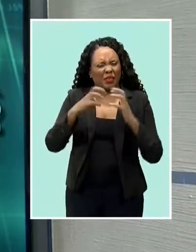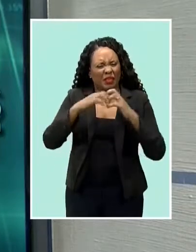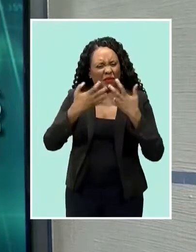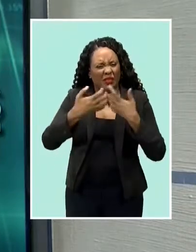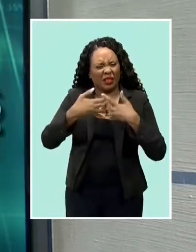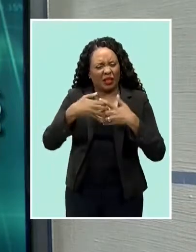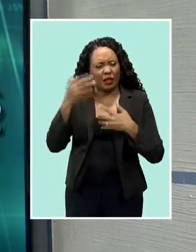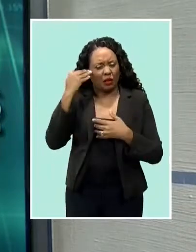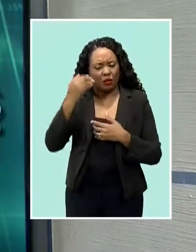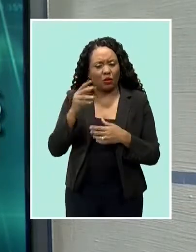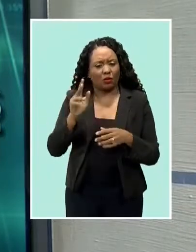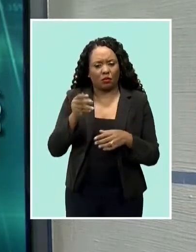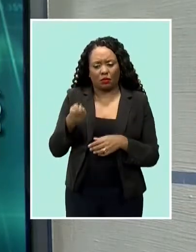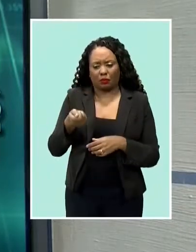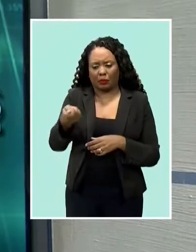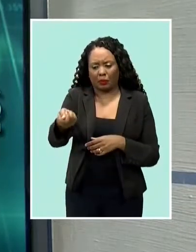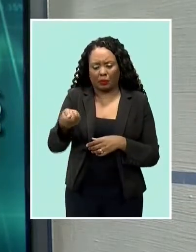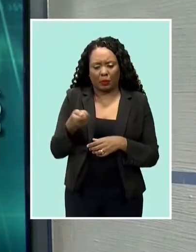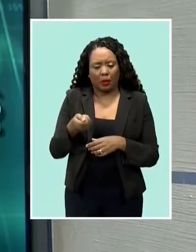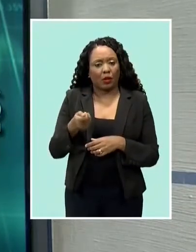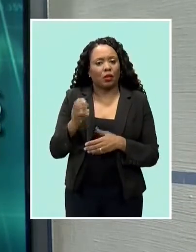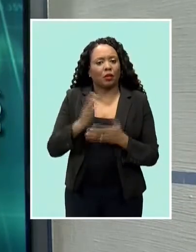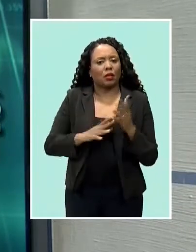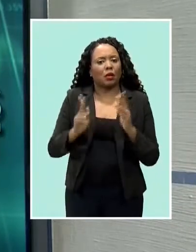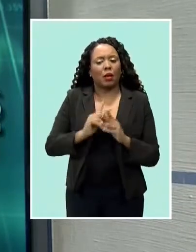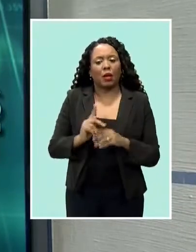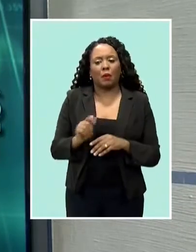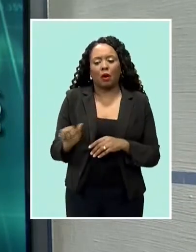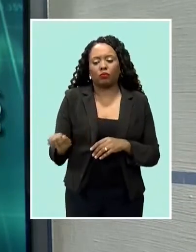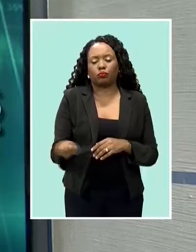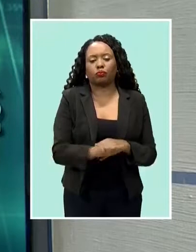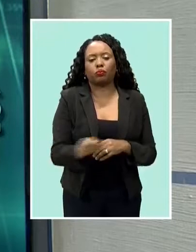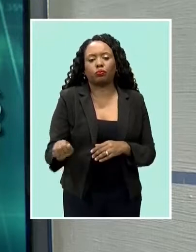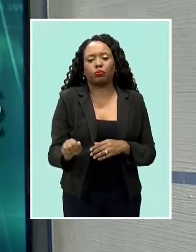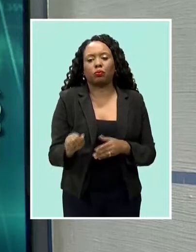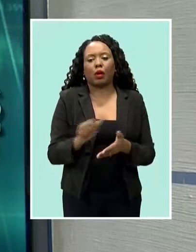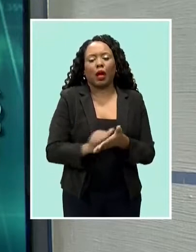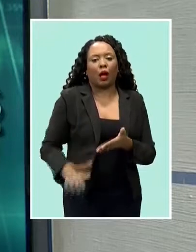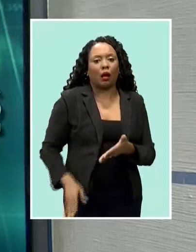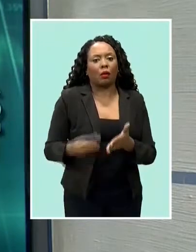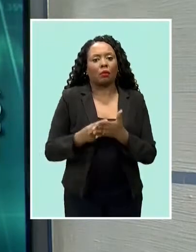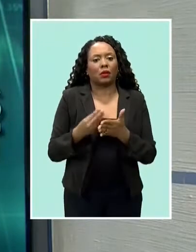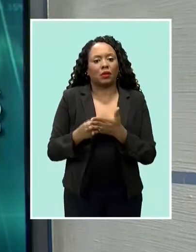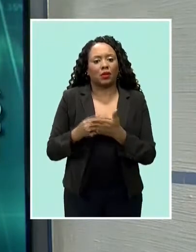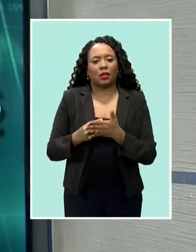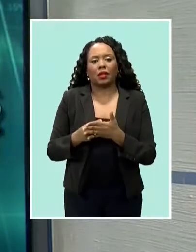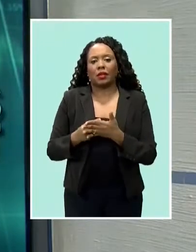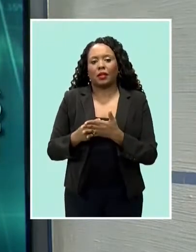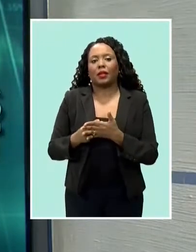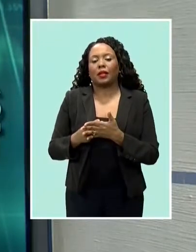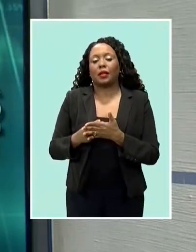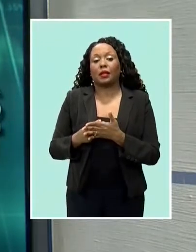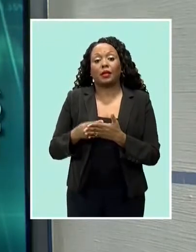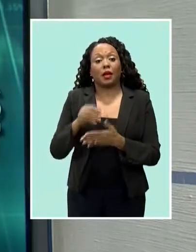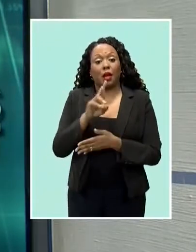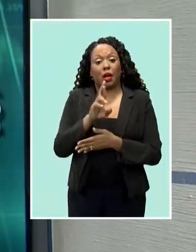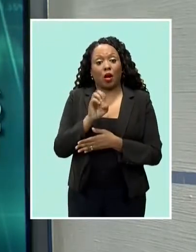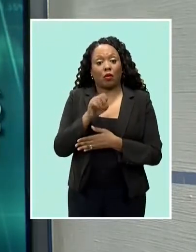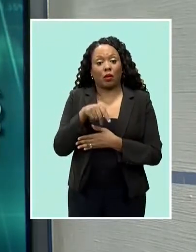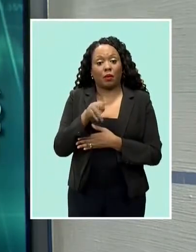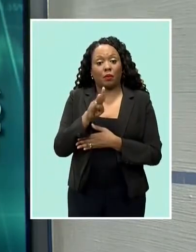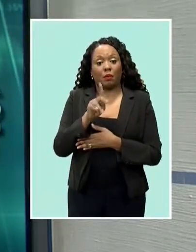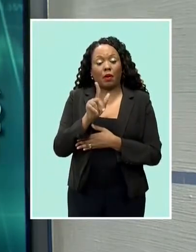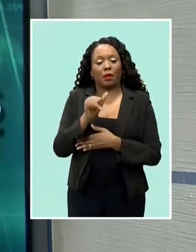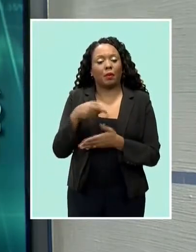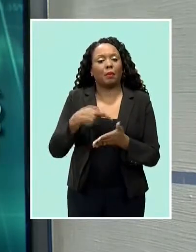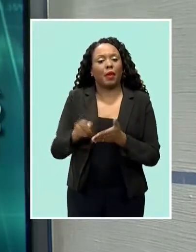statement released this evening, the bank said within days of the incident, it started repaying its customers who were impacted, and that all affected